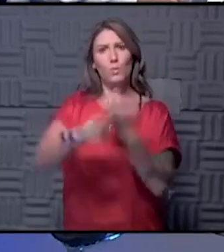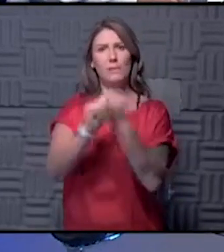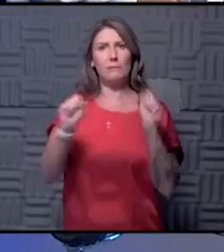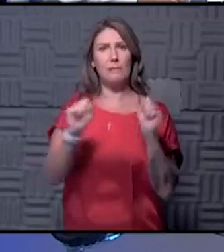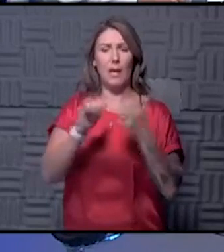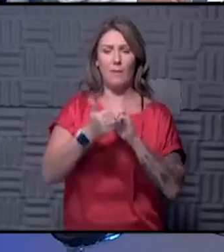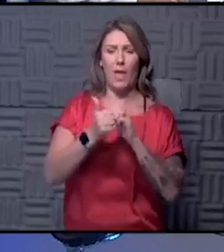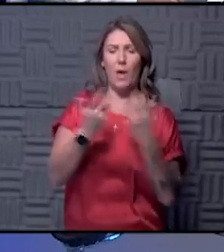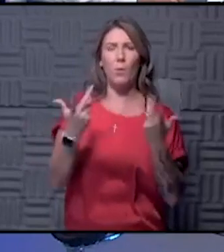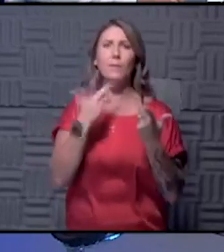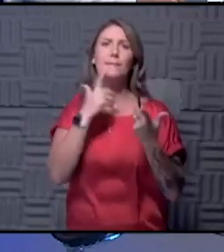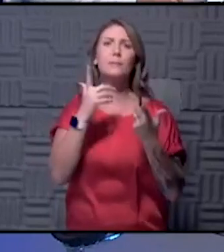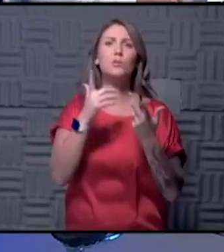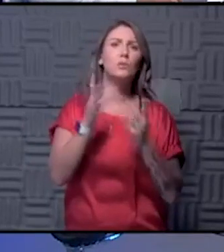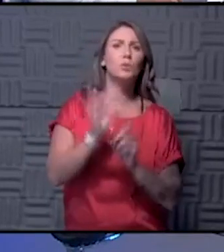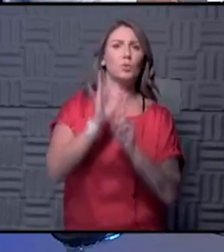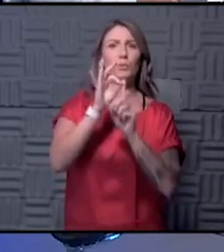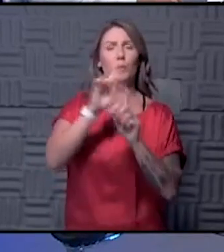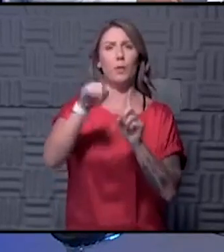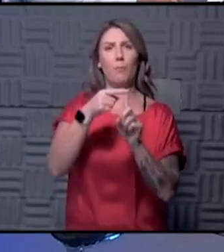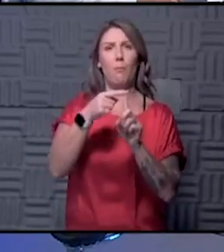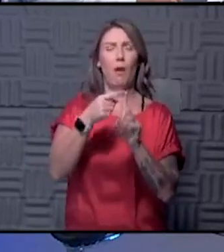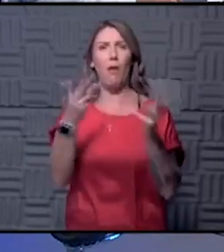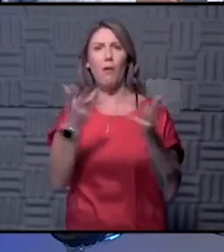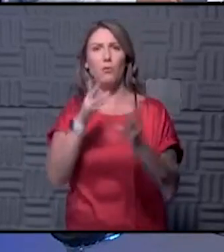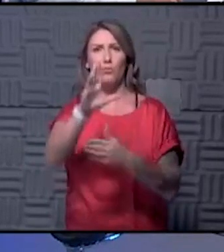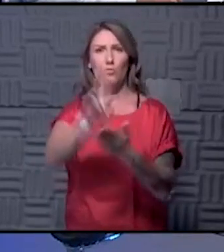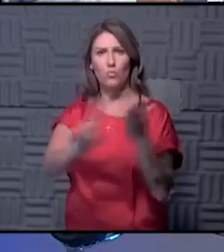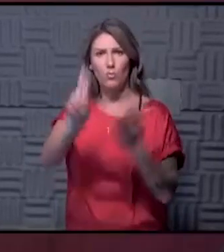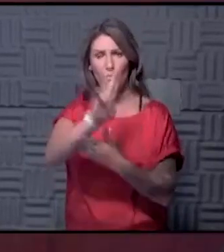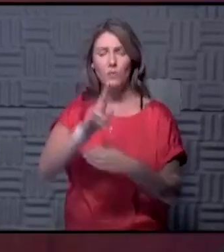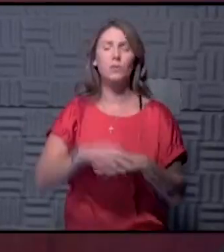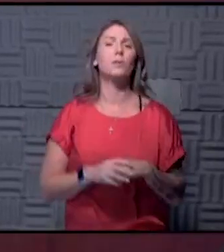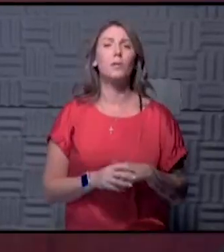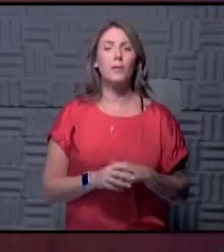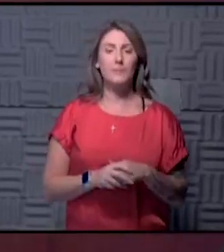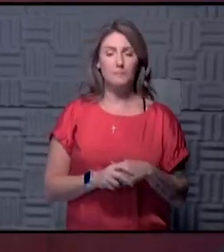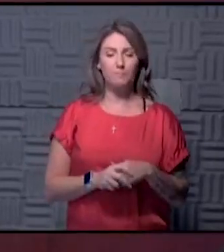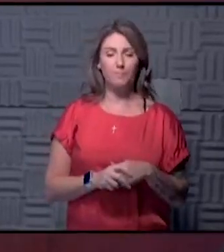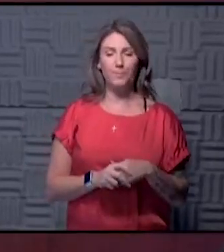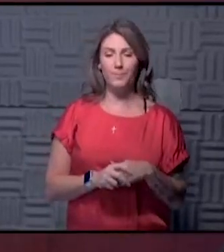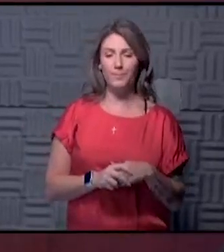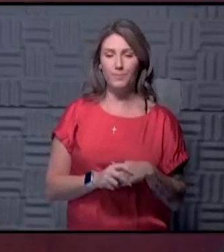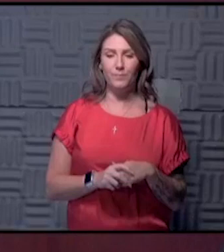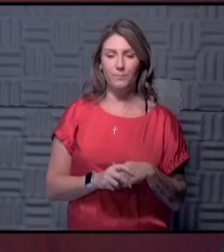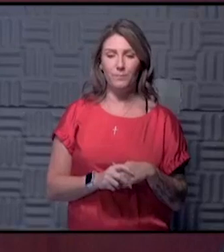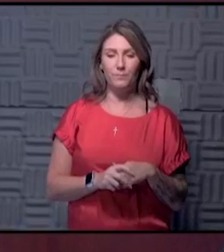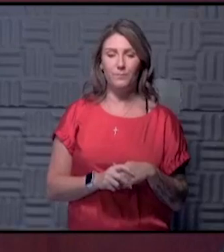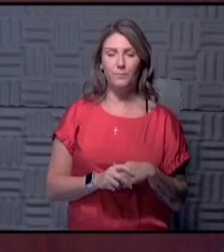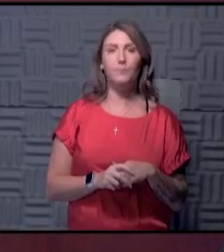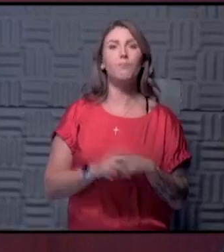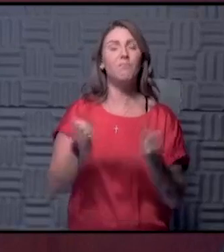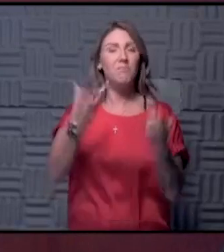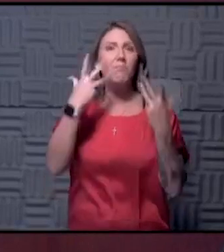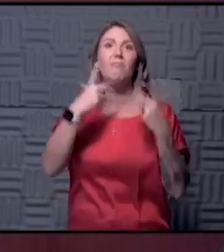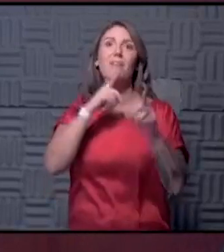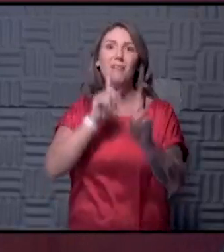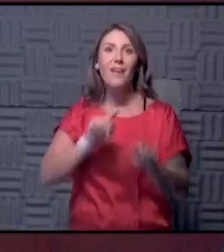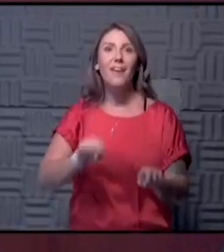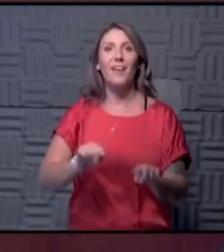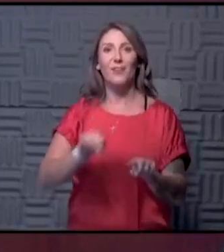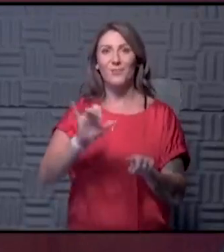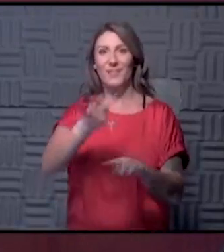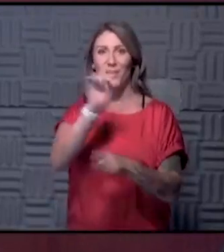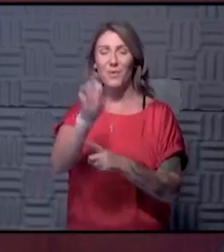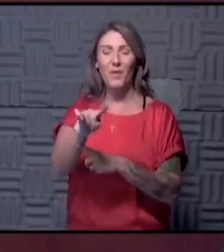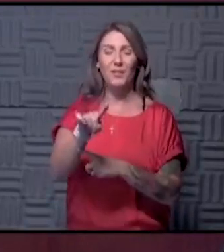unique aspects that KU has done that others have not done? Well, I think, a number of answers to that question, one of